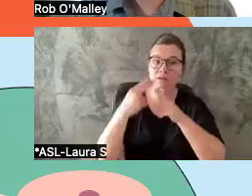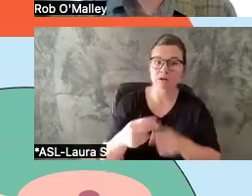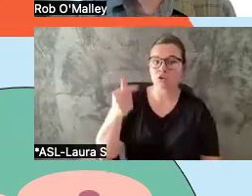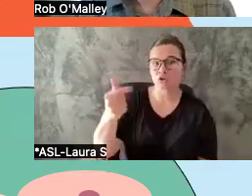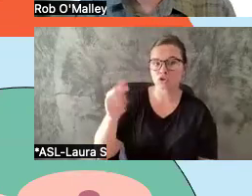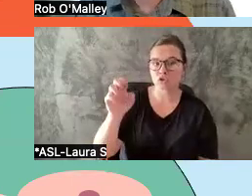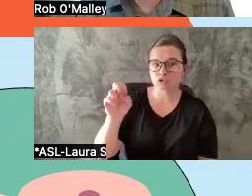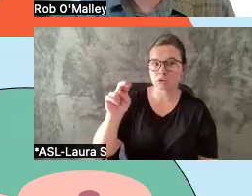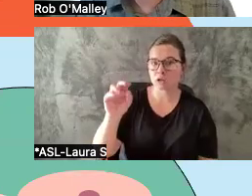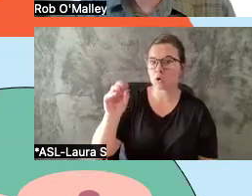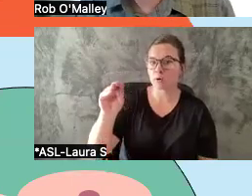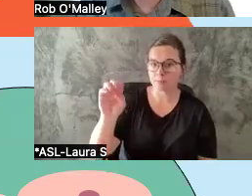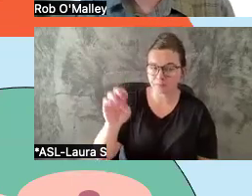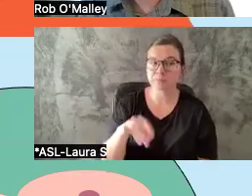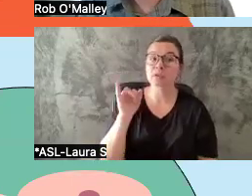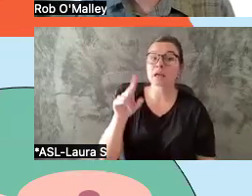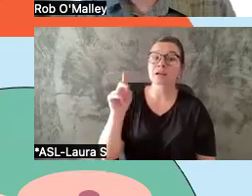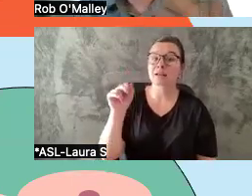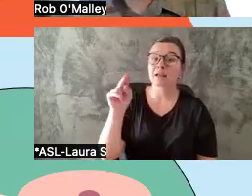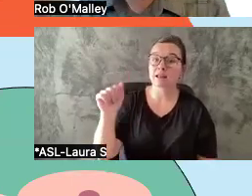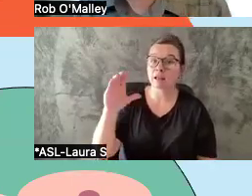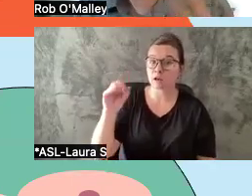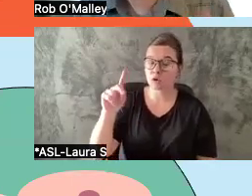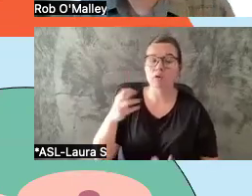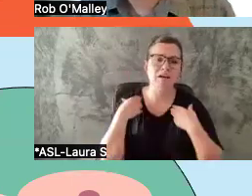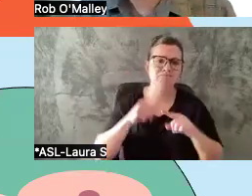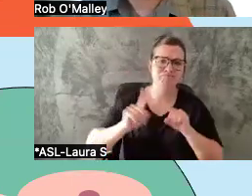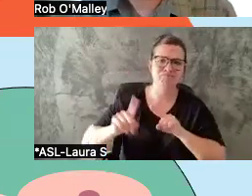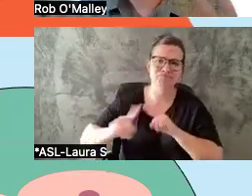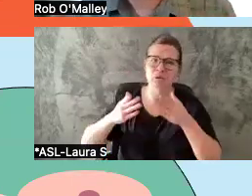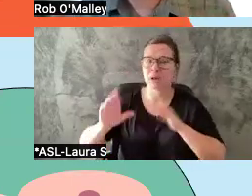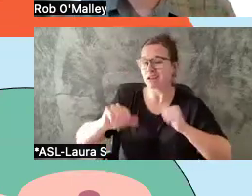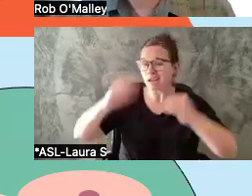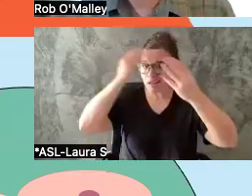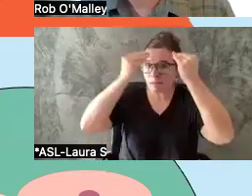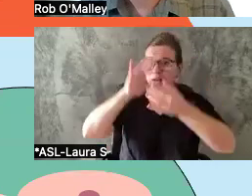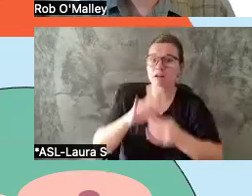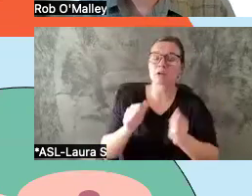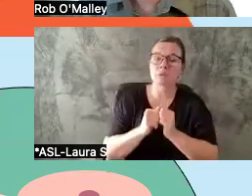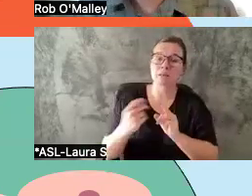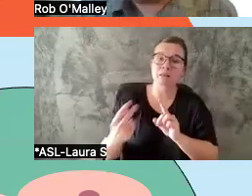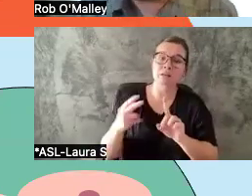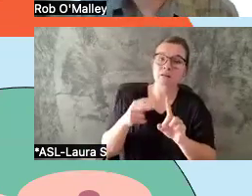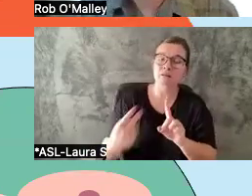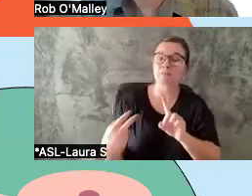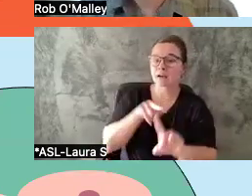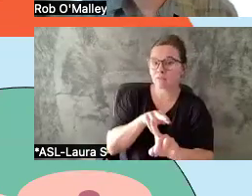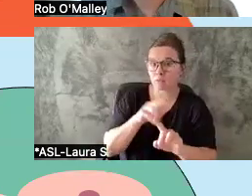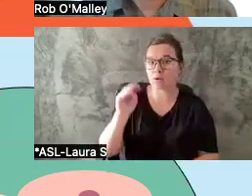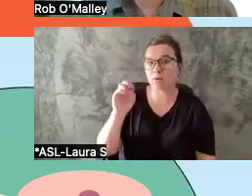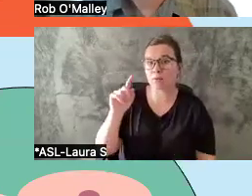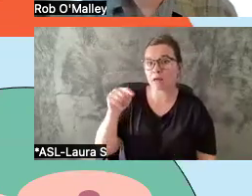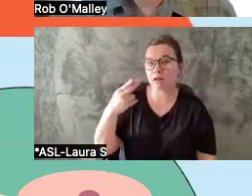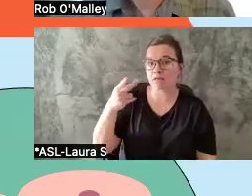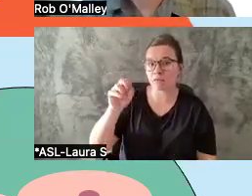genome. And this DNA code is, there's lots of ways to think about it in terms of metaphor, but one way to think of it is it's kind